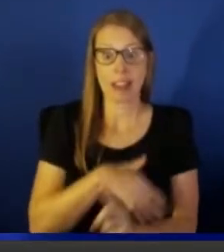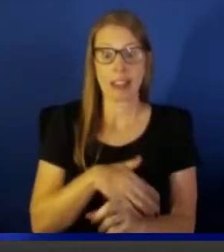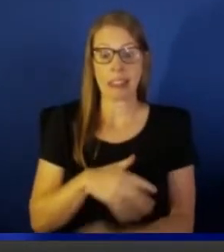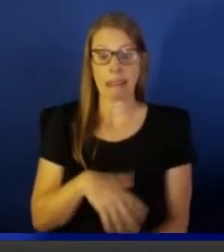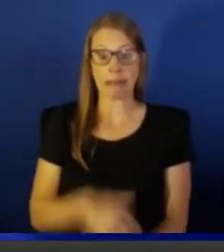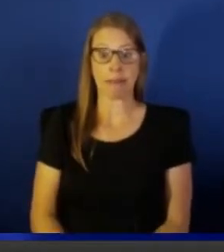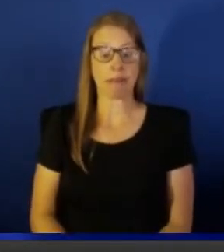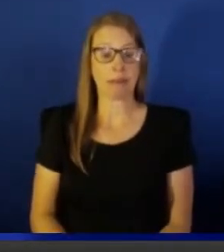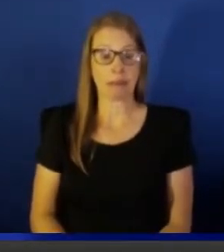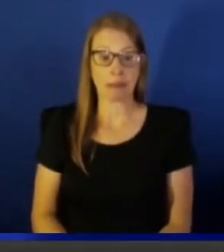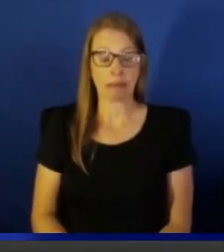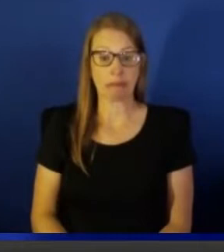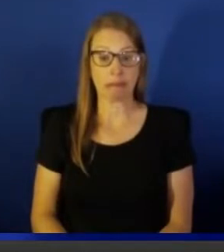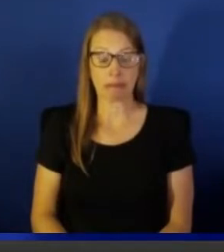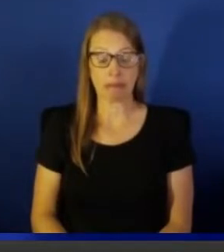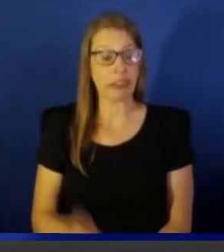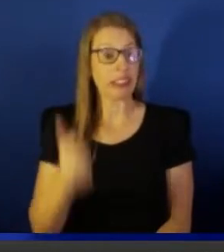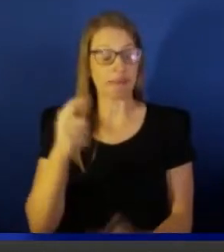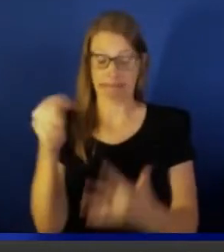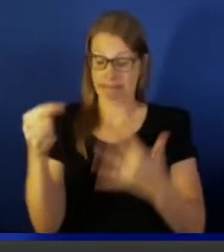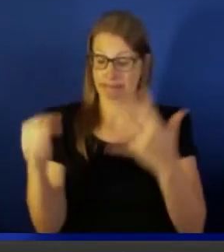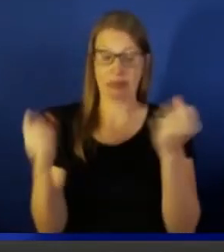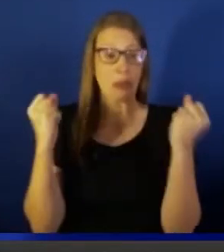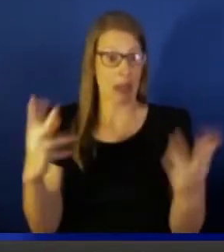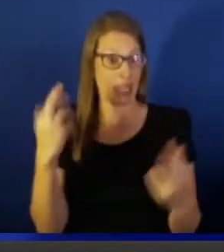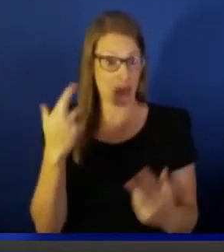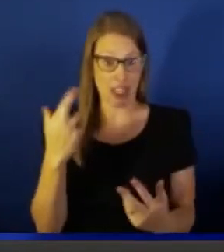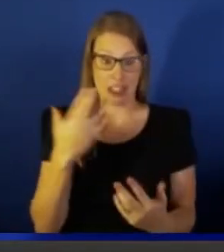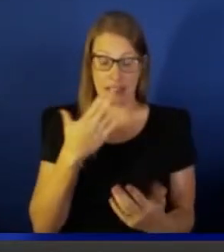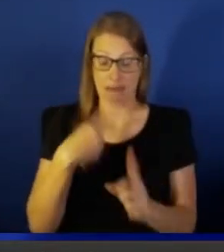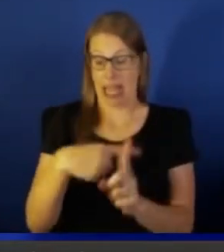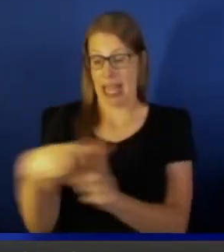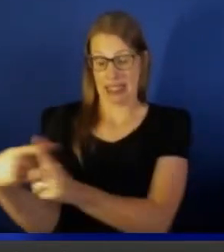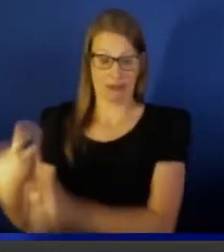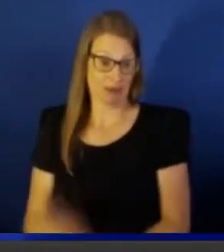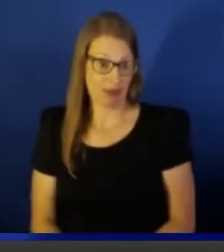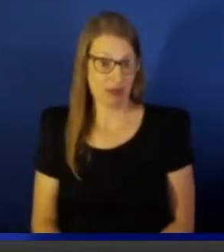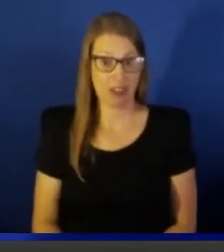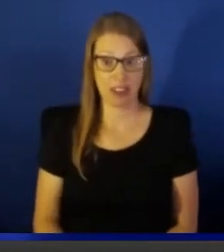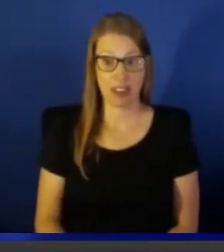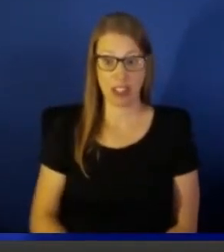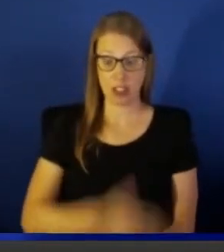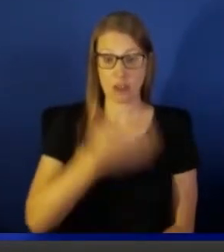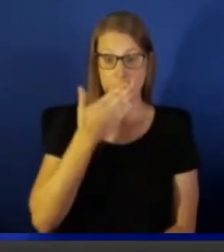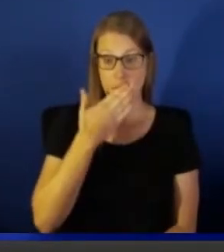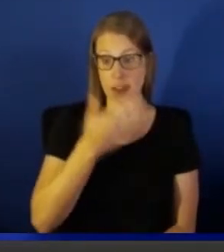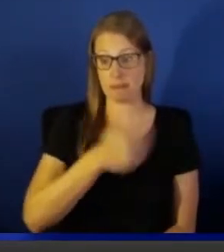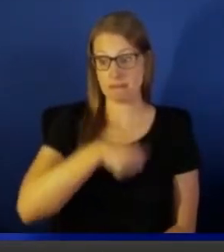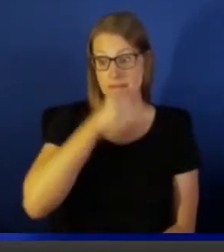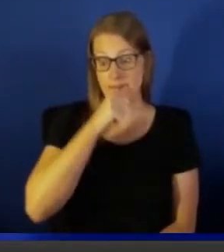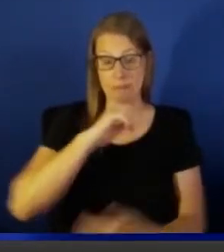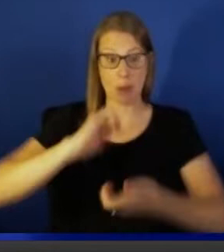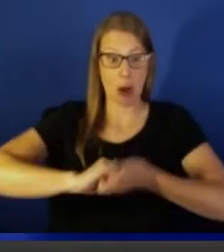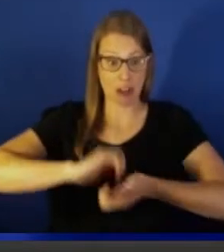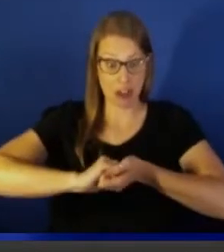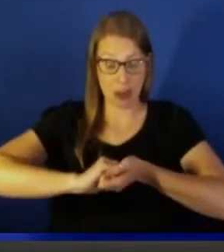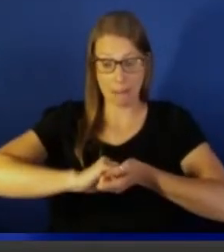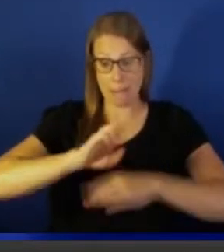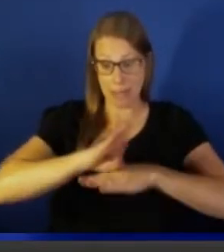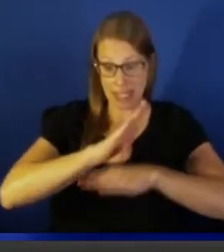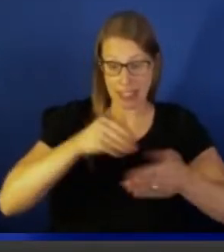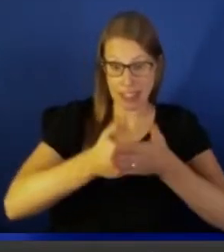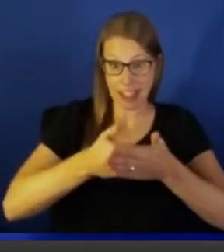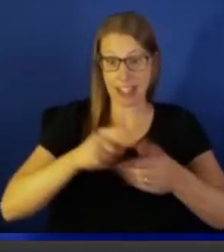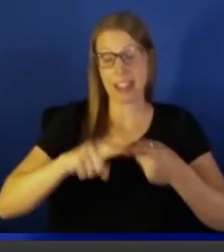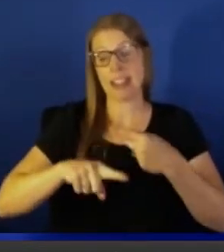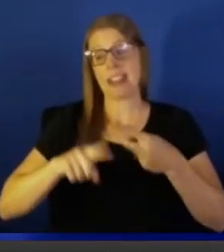number of things. And so this project is something where it's a good public-private partnership. A lot of the business businesses nearby, Downtown Council, the City of Kansas